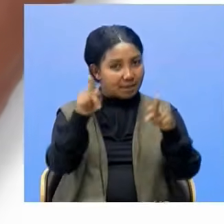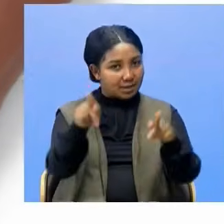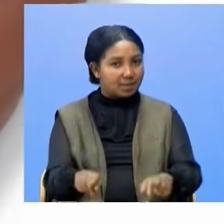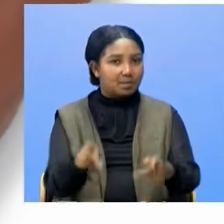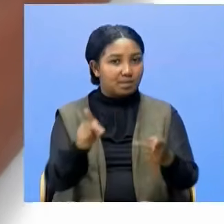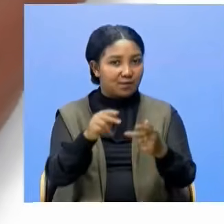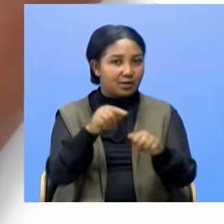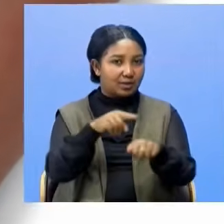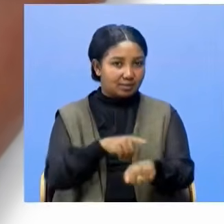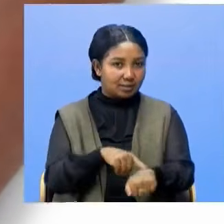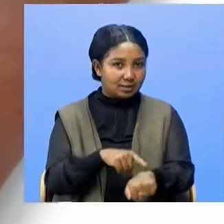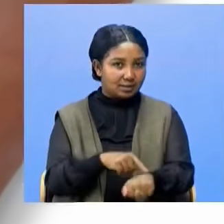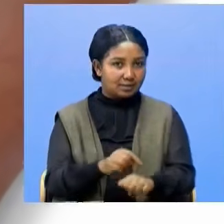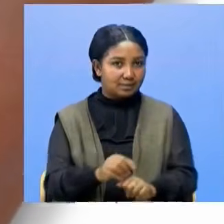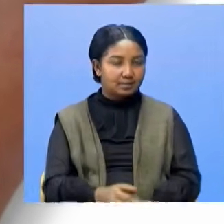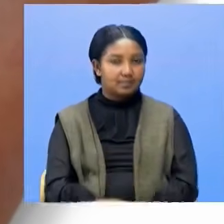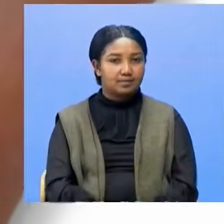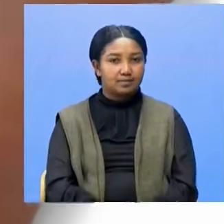tense.